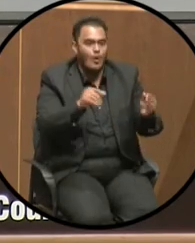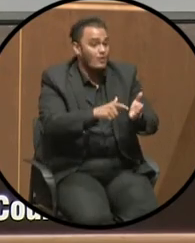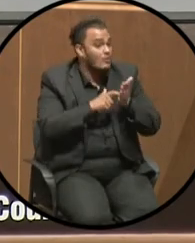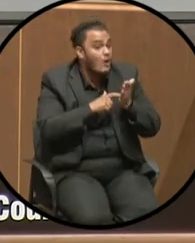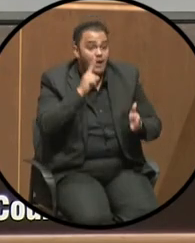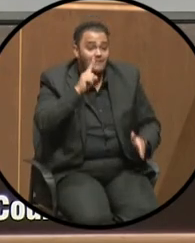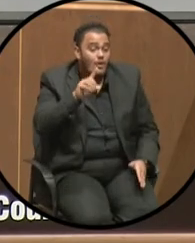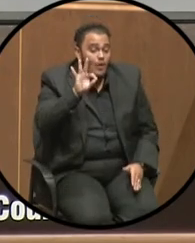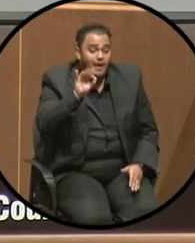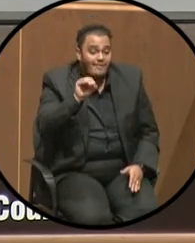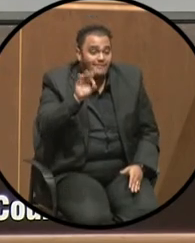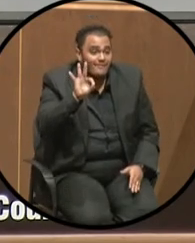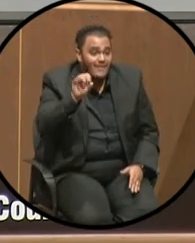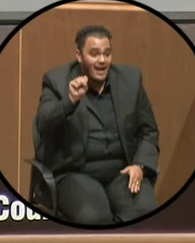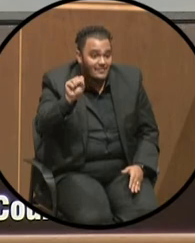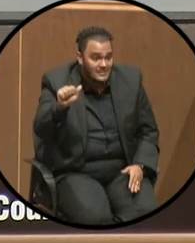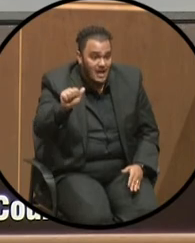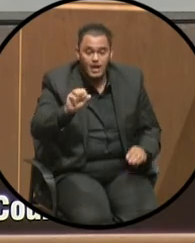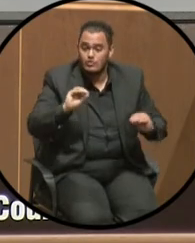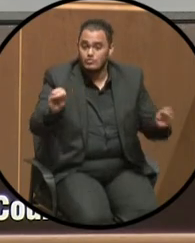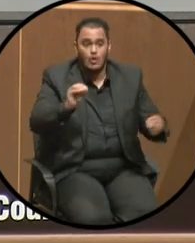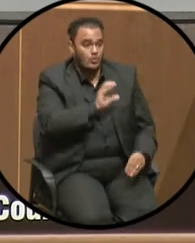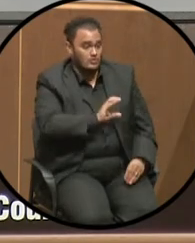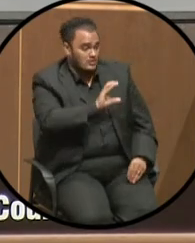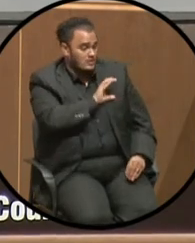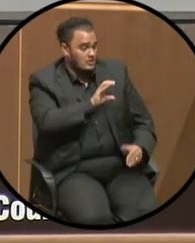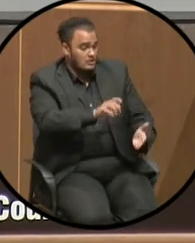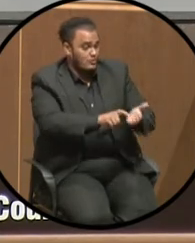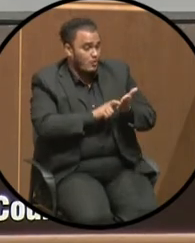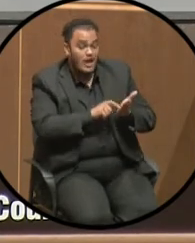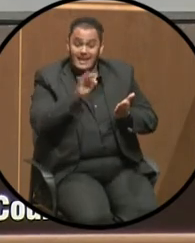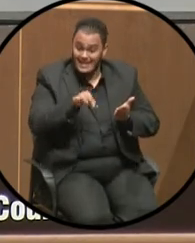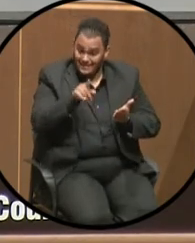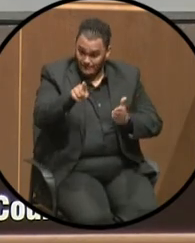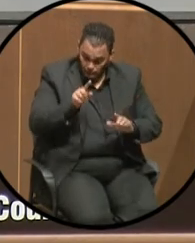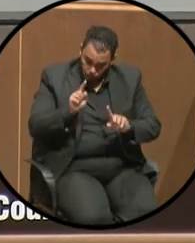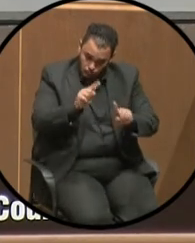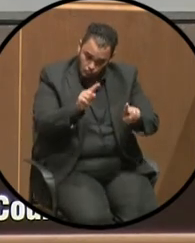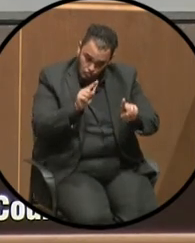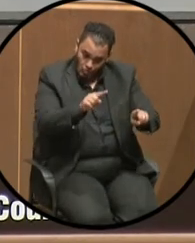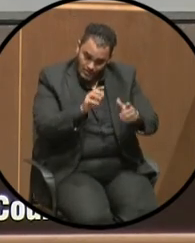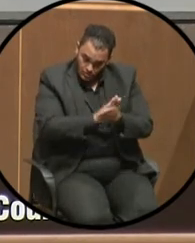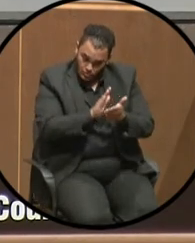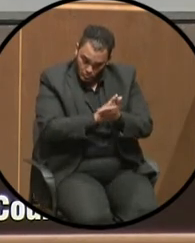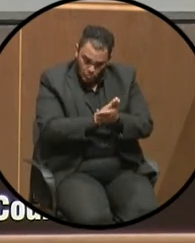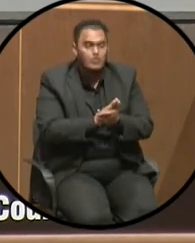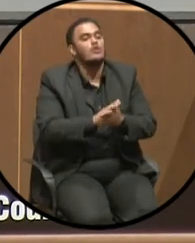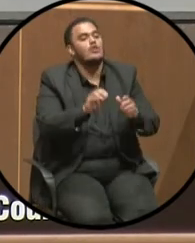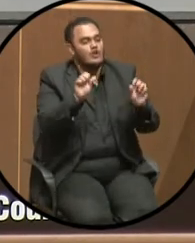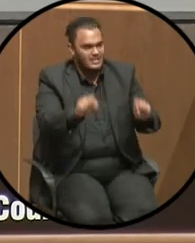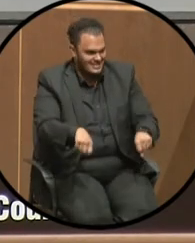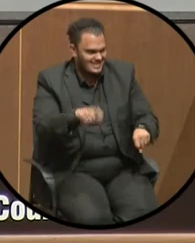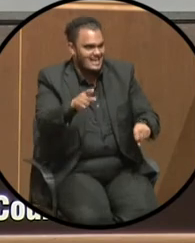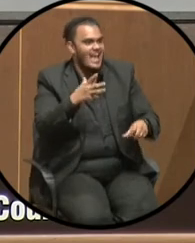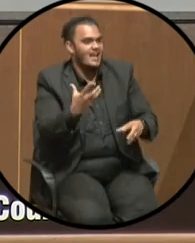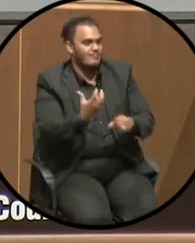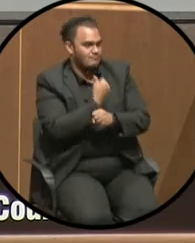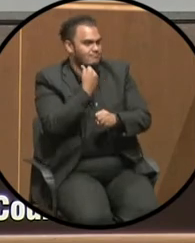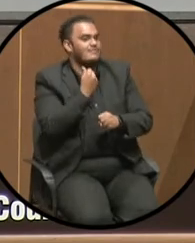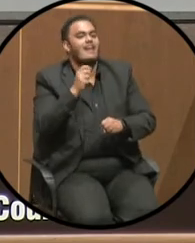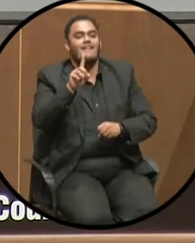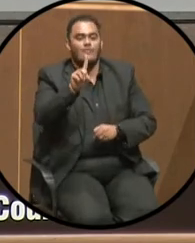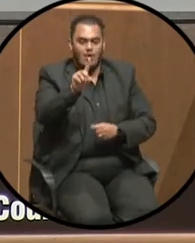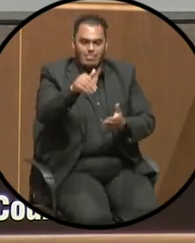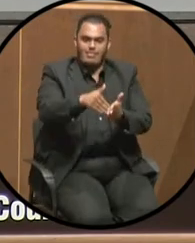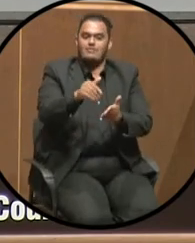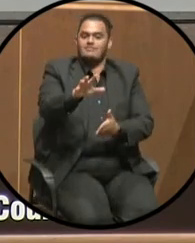no documentation of citizenship required. If they are enrolled, they are eligible for the $1,500. It is a provision under